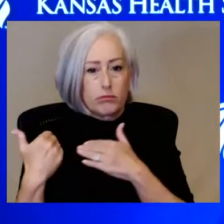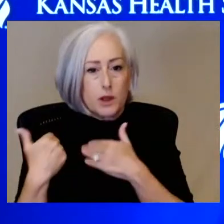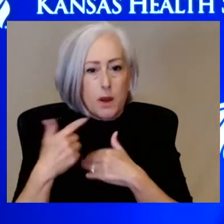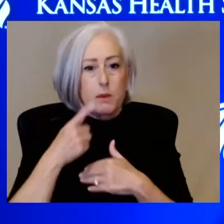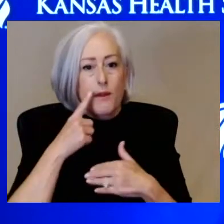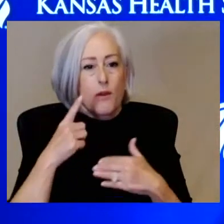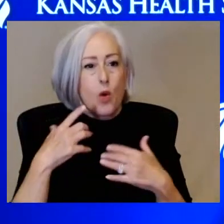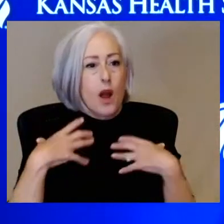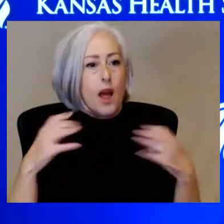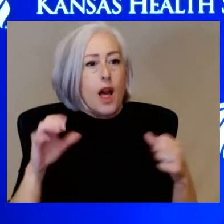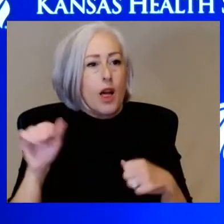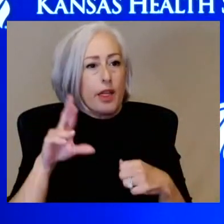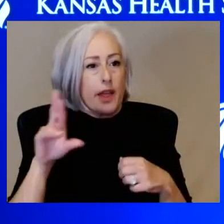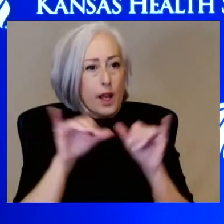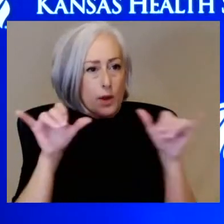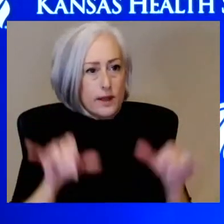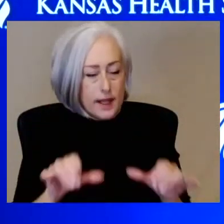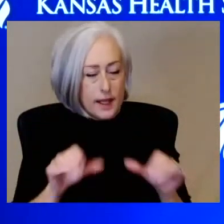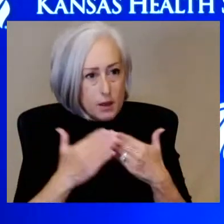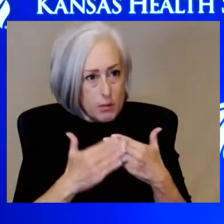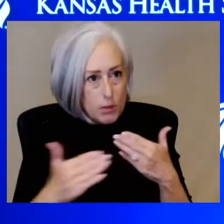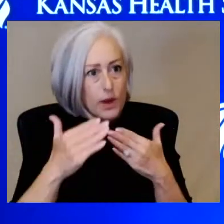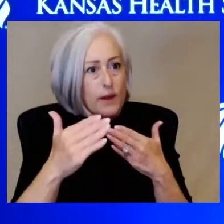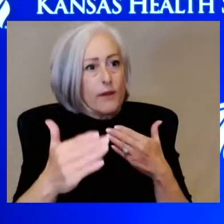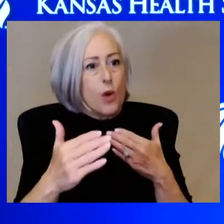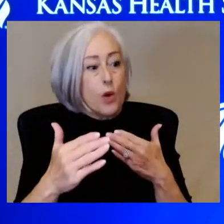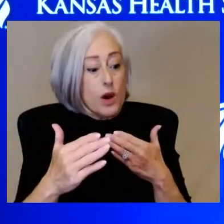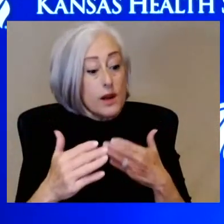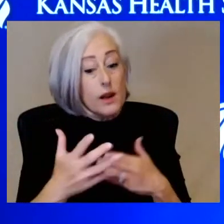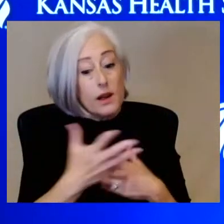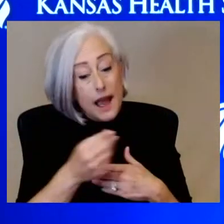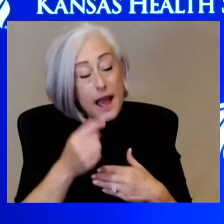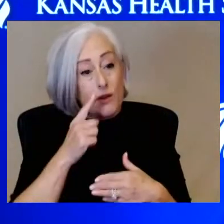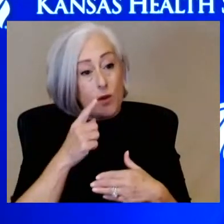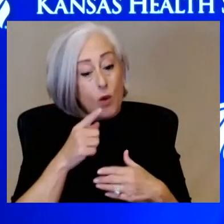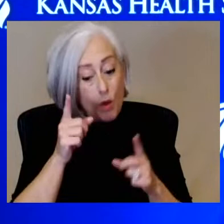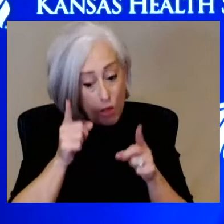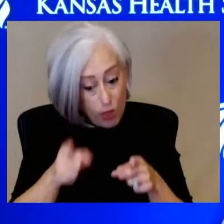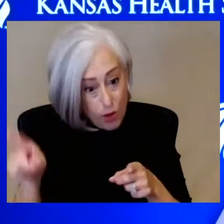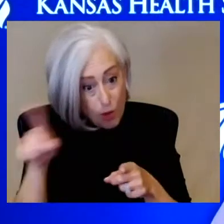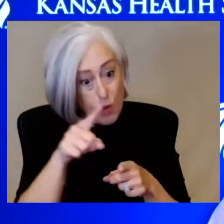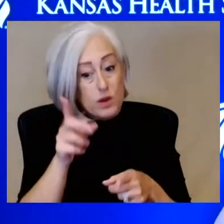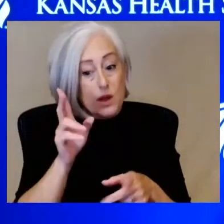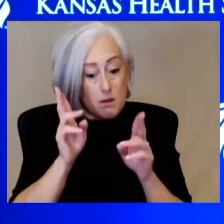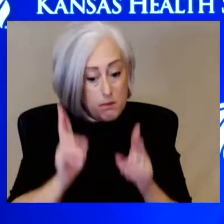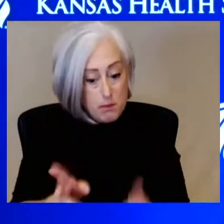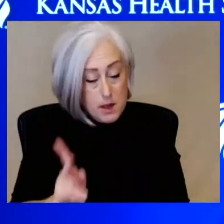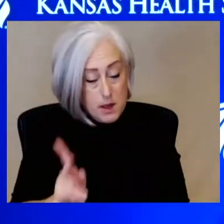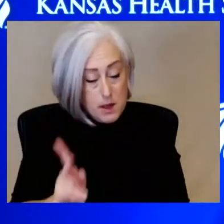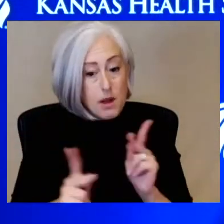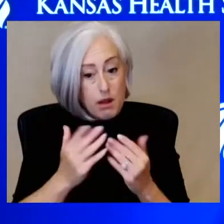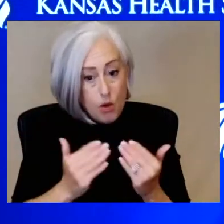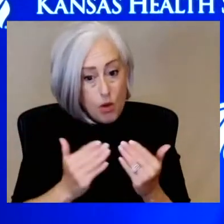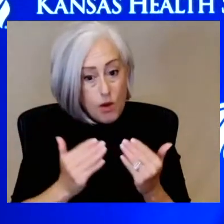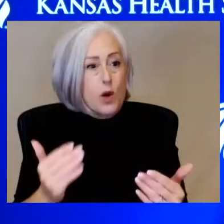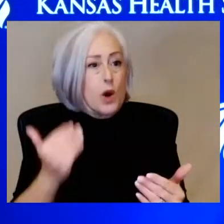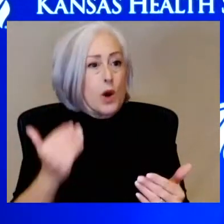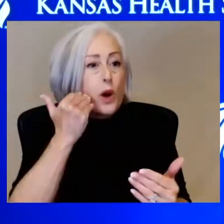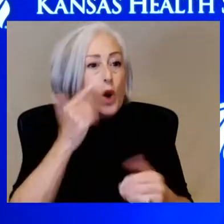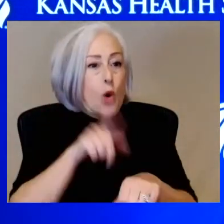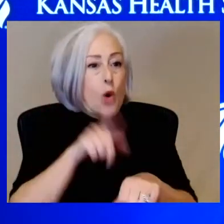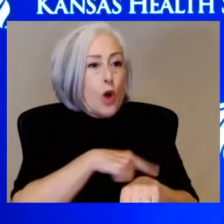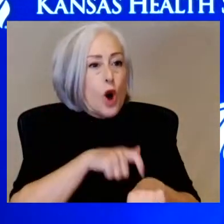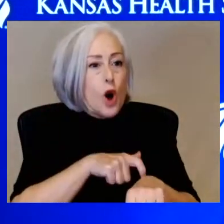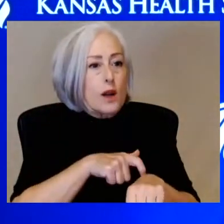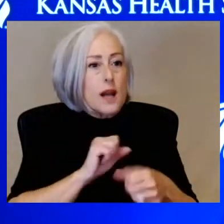It's going to be a significant strain for those individual people moving forward because we know about long COVID. We know how significant it can impact